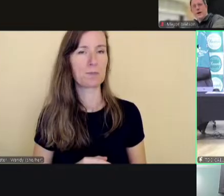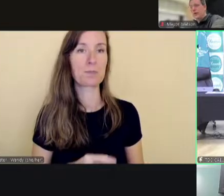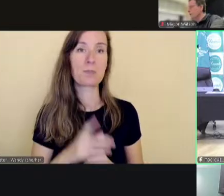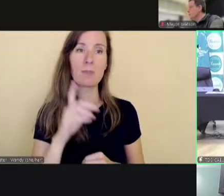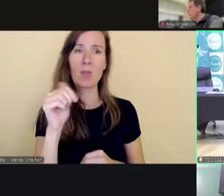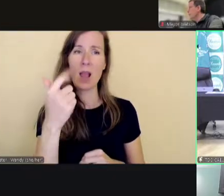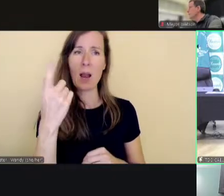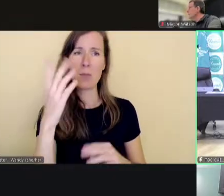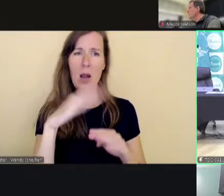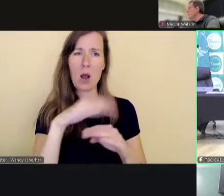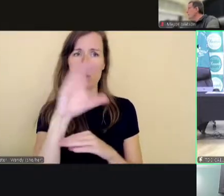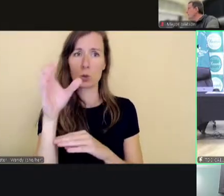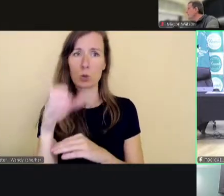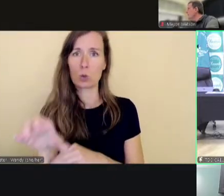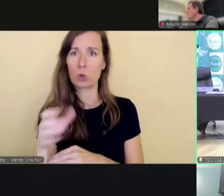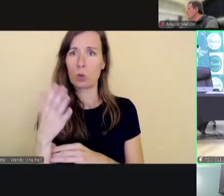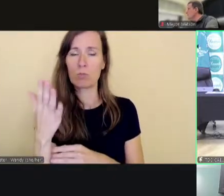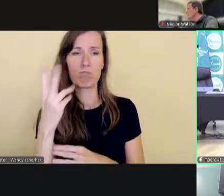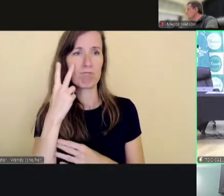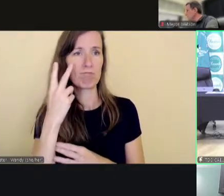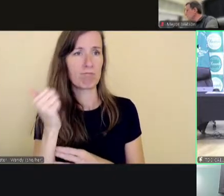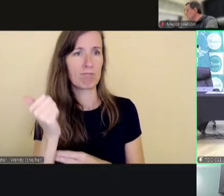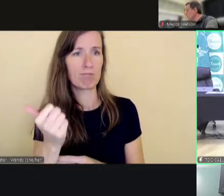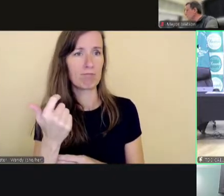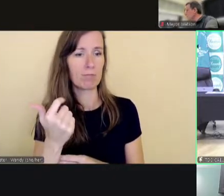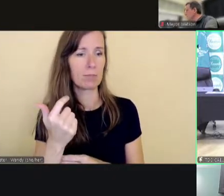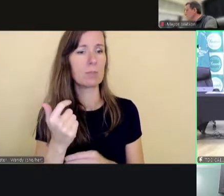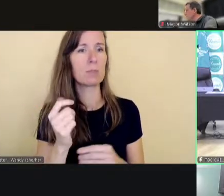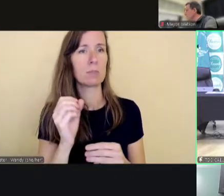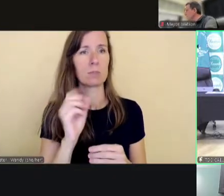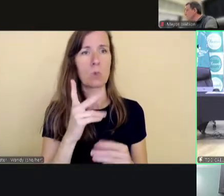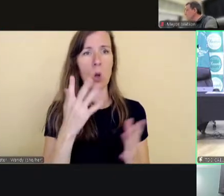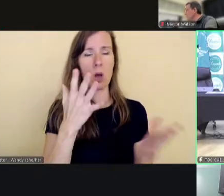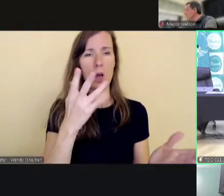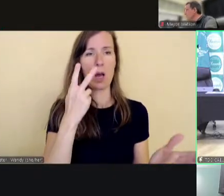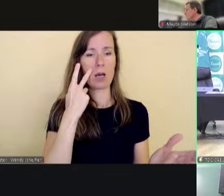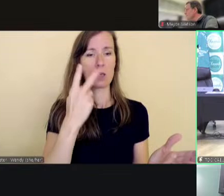out or raise your hand. I think that takes us to Ms. Salt.